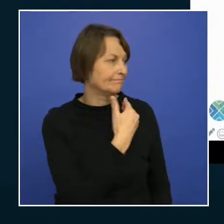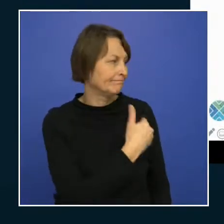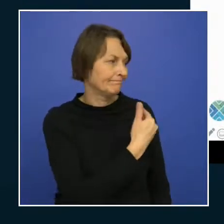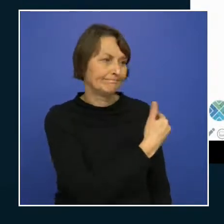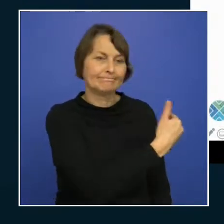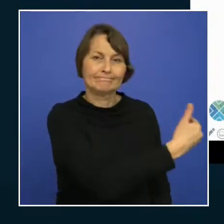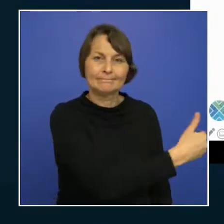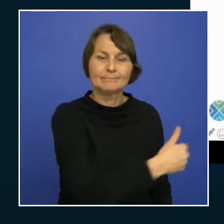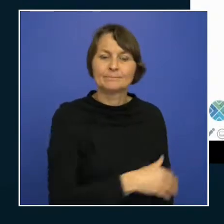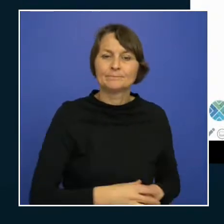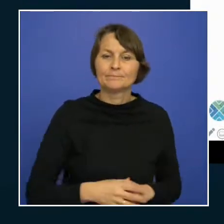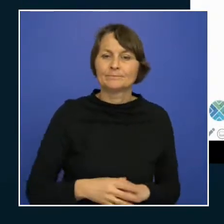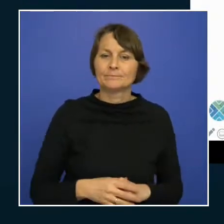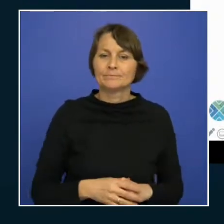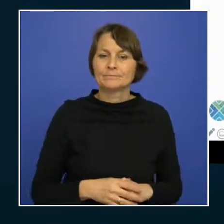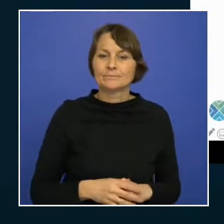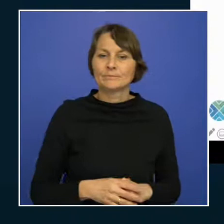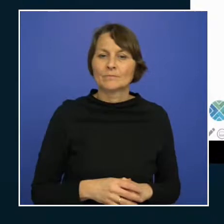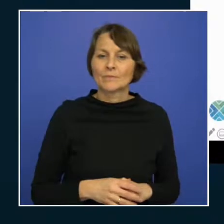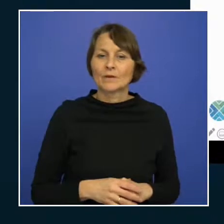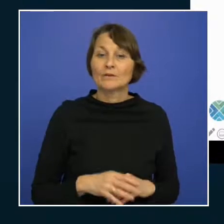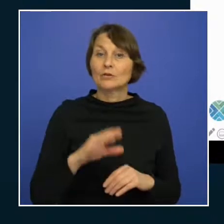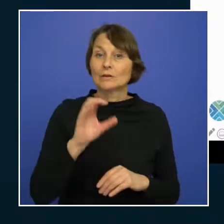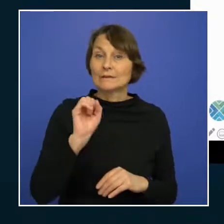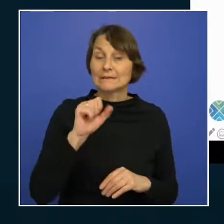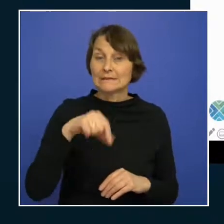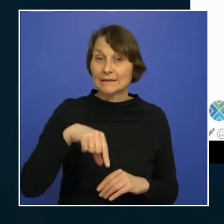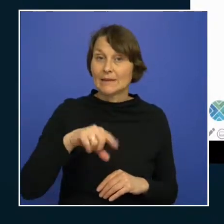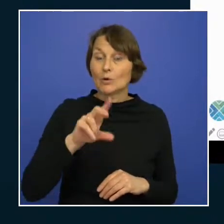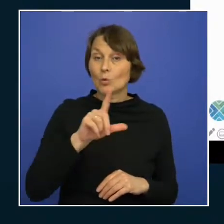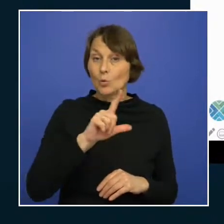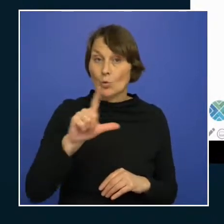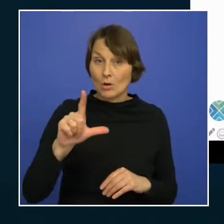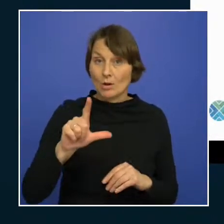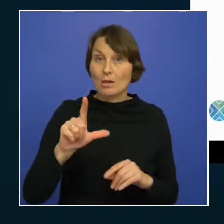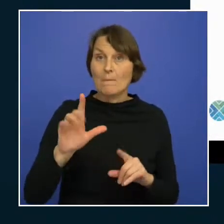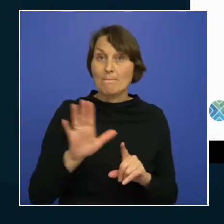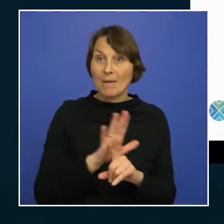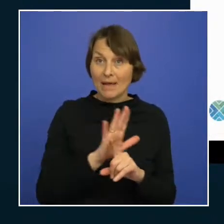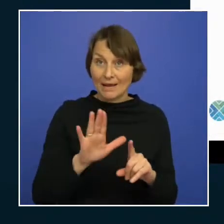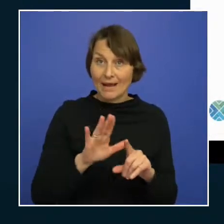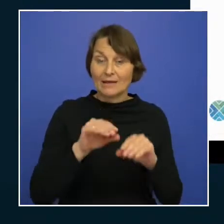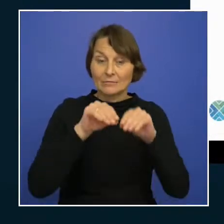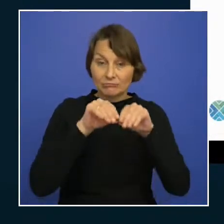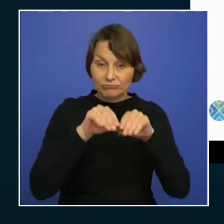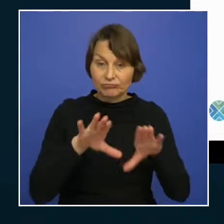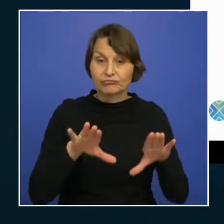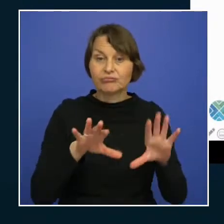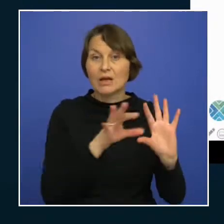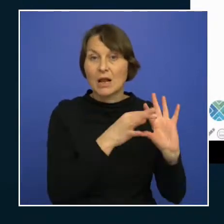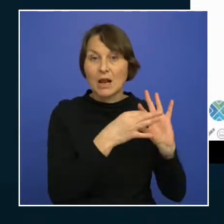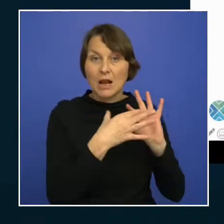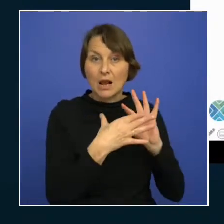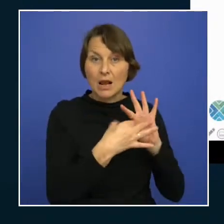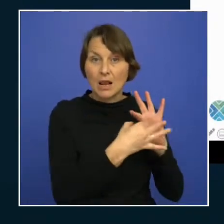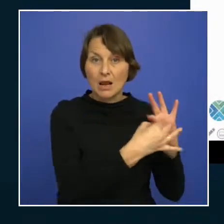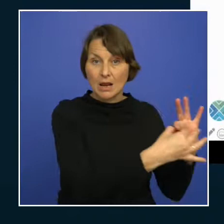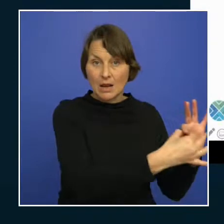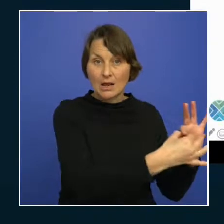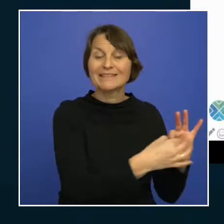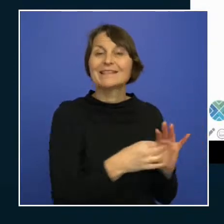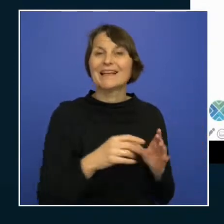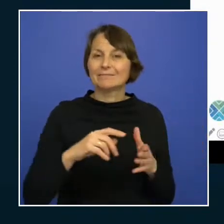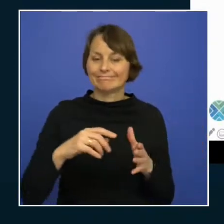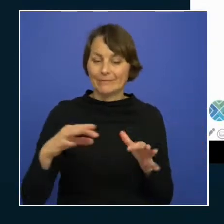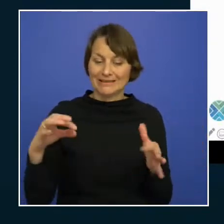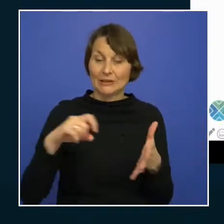from the SQL backend, I'll put the connection string inside the key vault, and during the